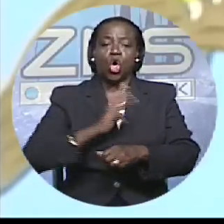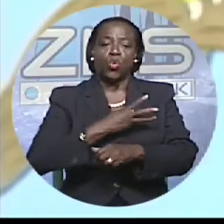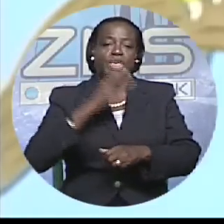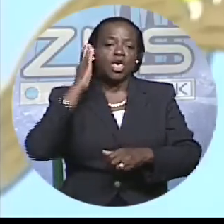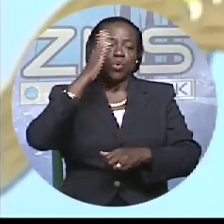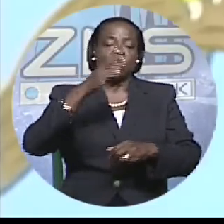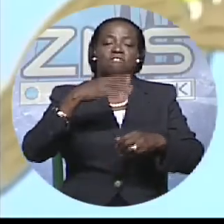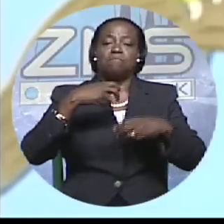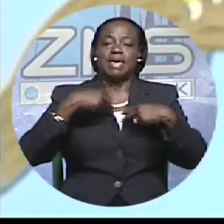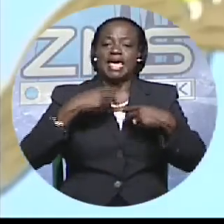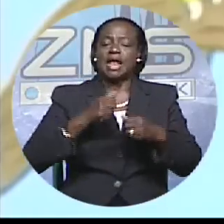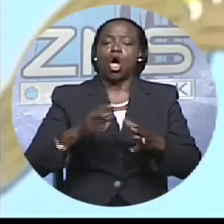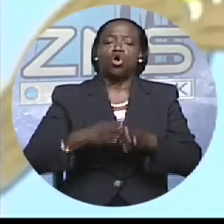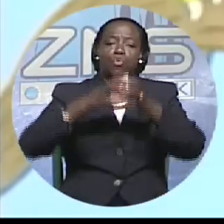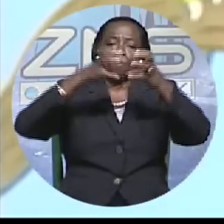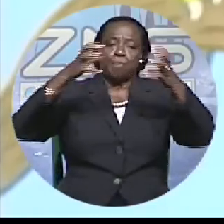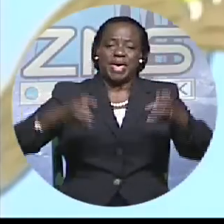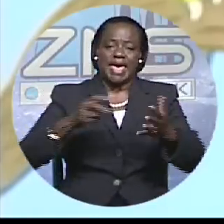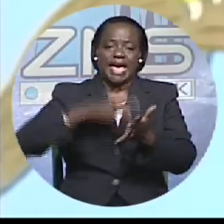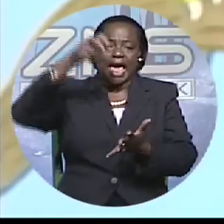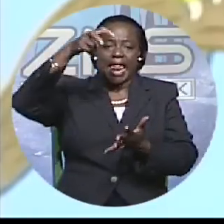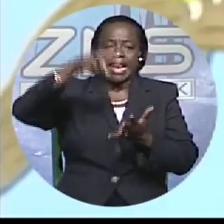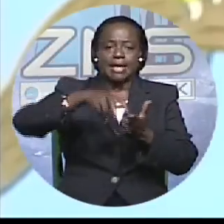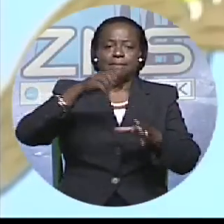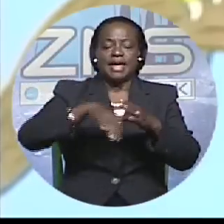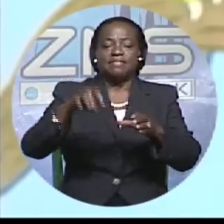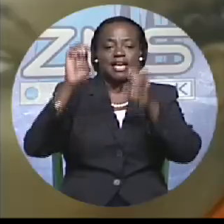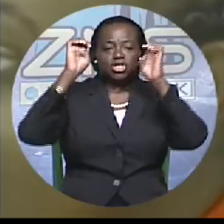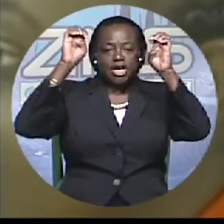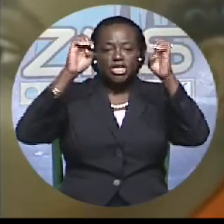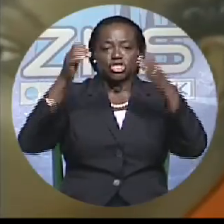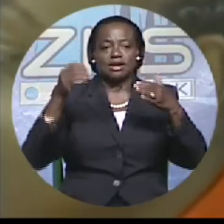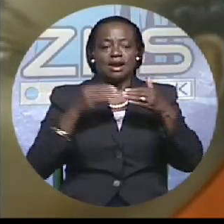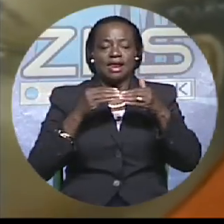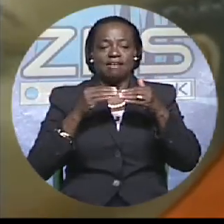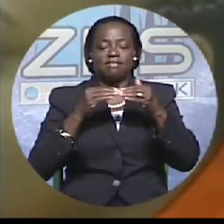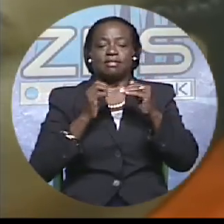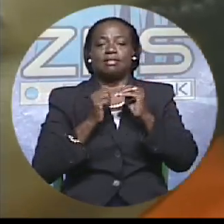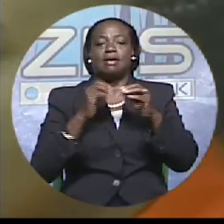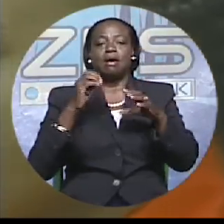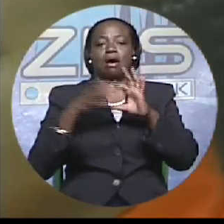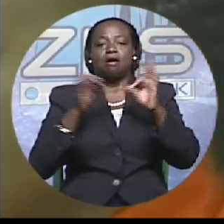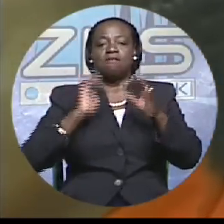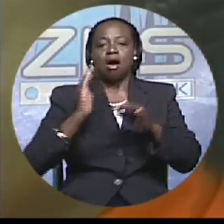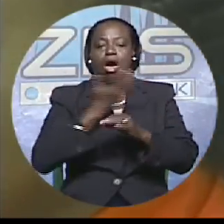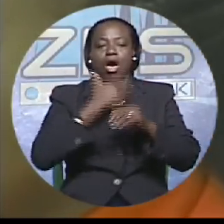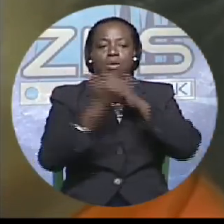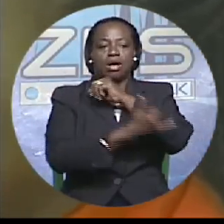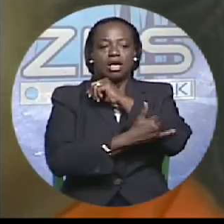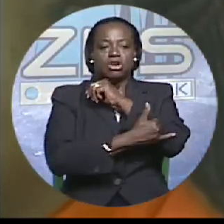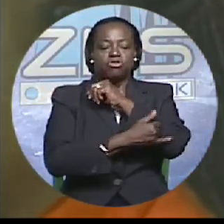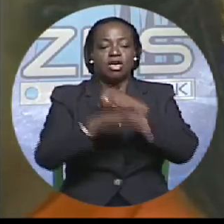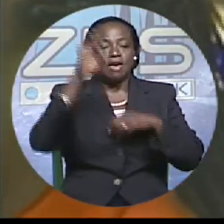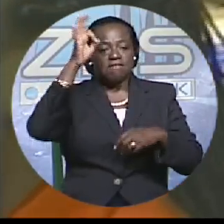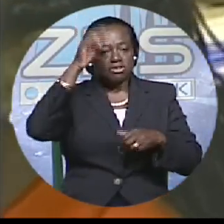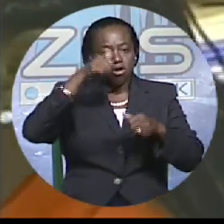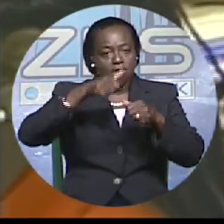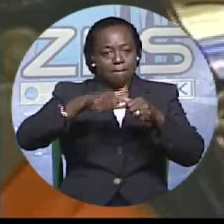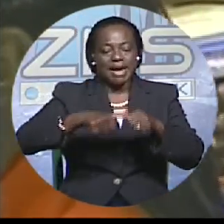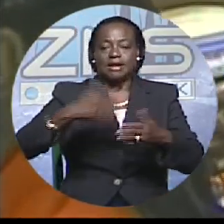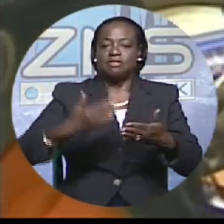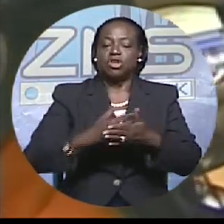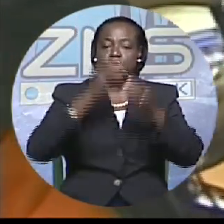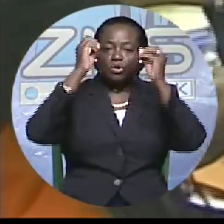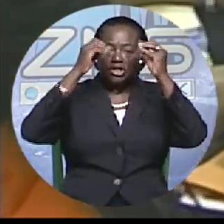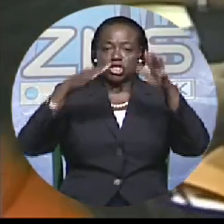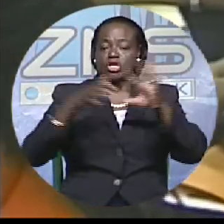astronomical leap in the educational level and economic output of our country. Fitzgerald later reminded the new teachers